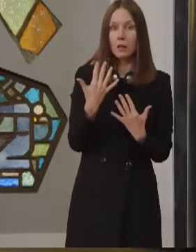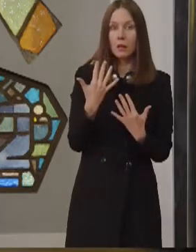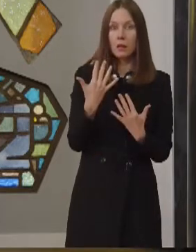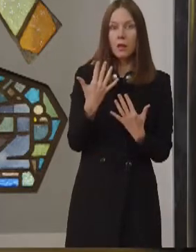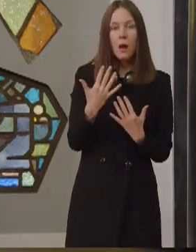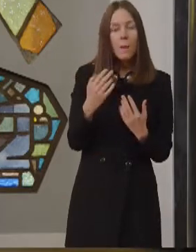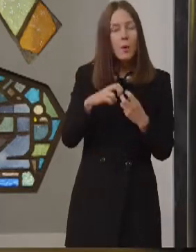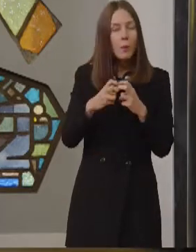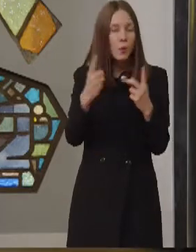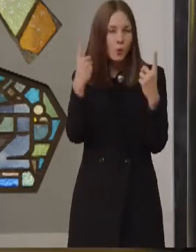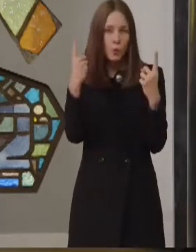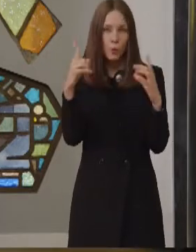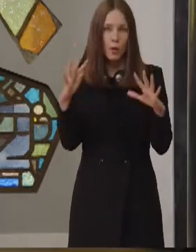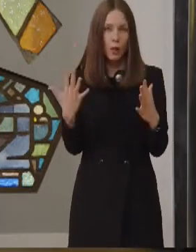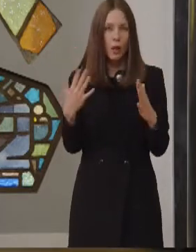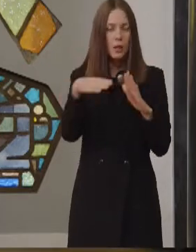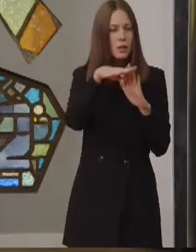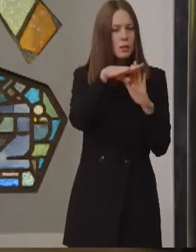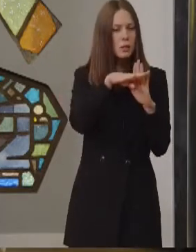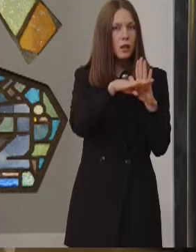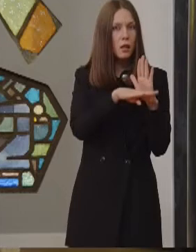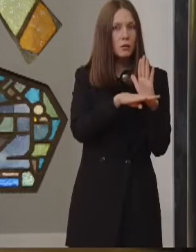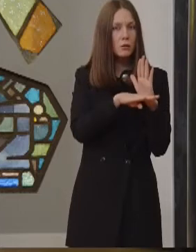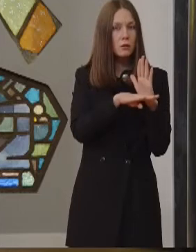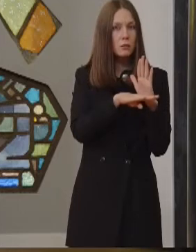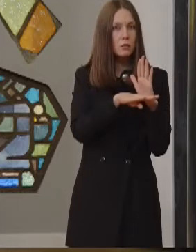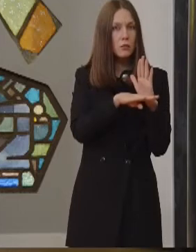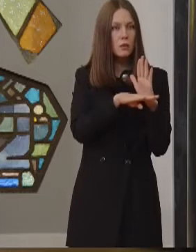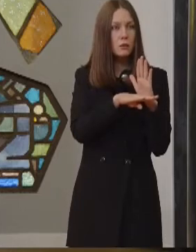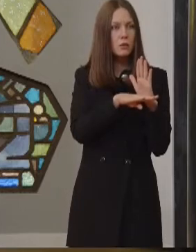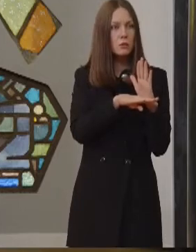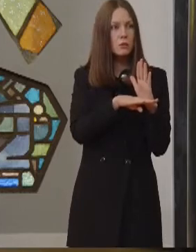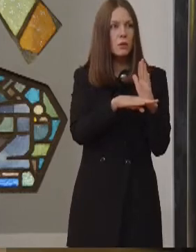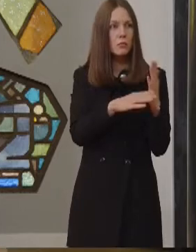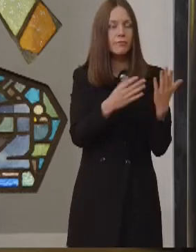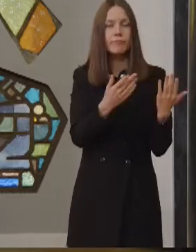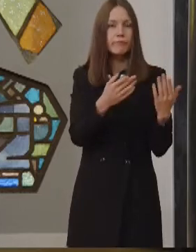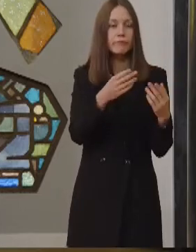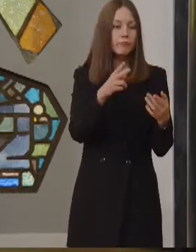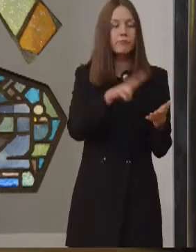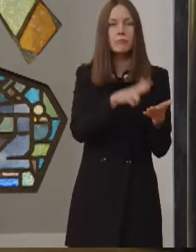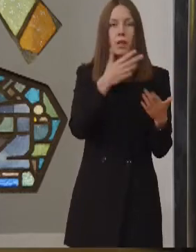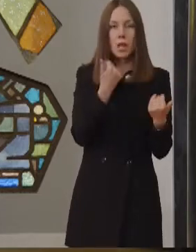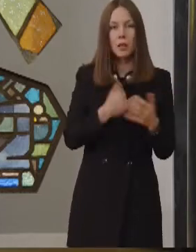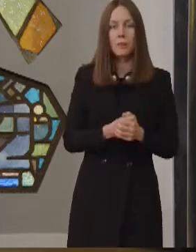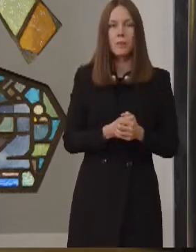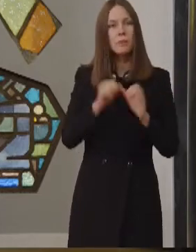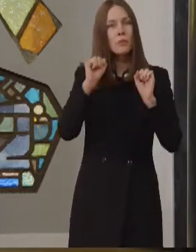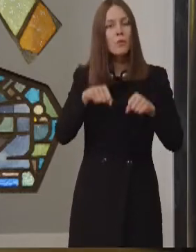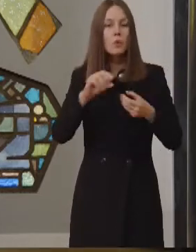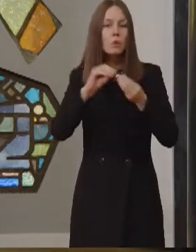speaking about the major hurdles for the failure to adopt the law on partnership. Can we